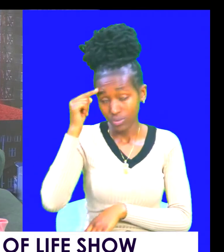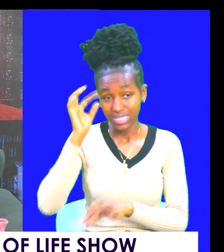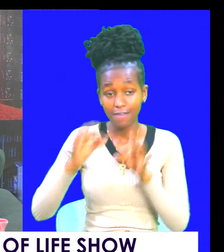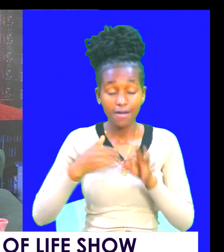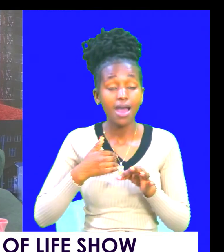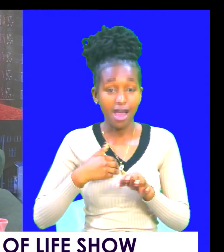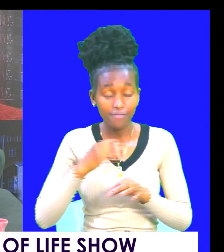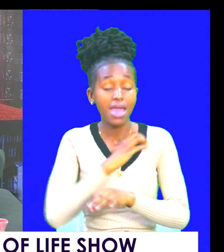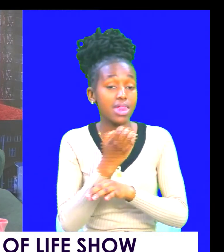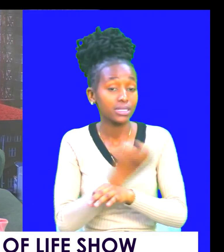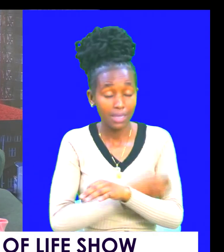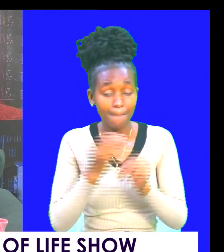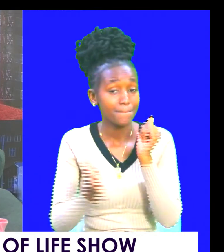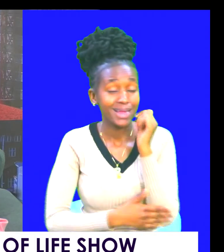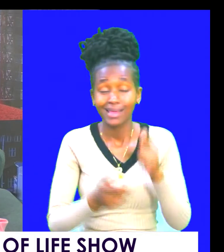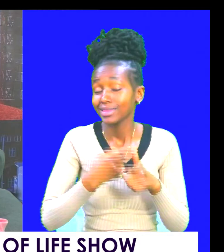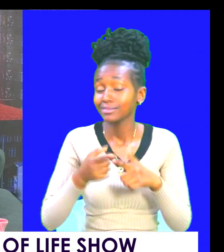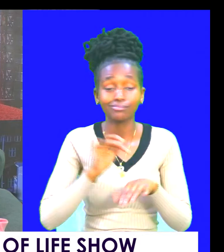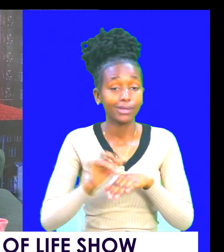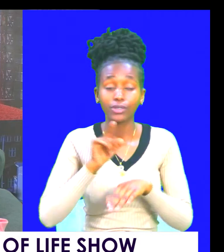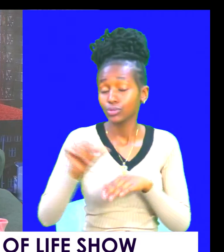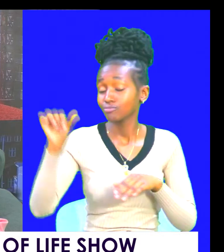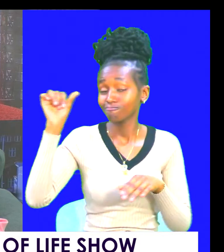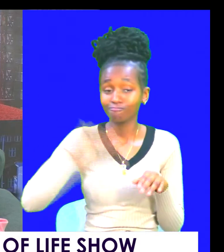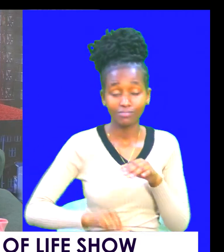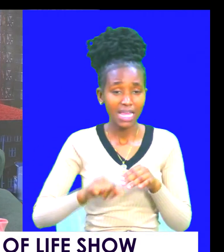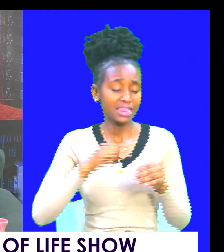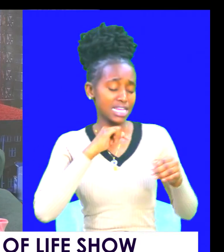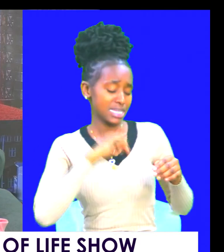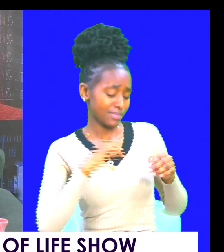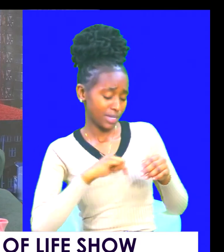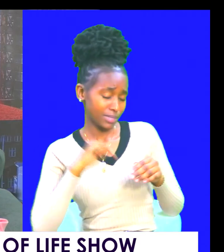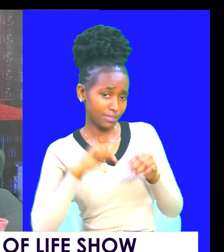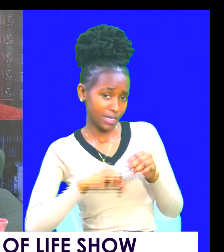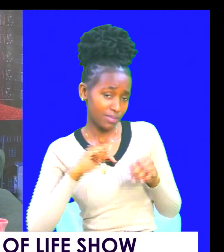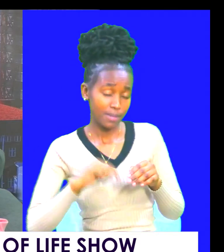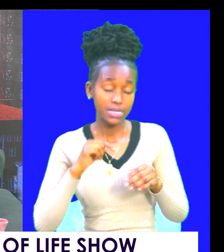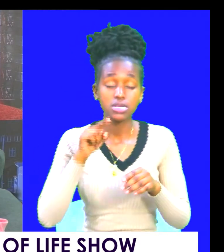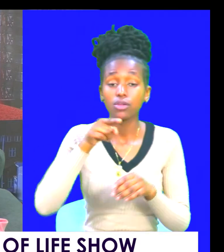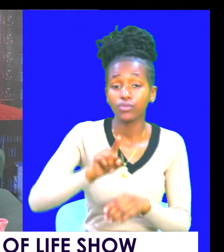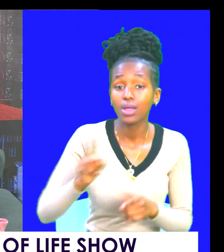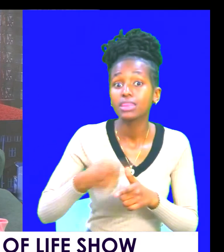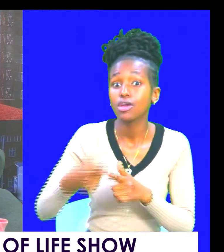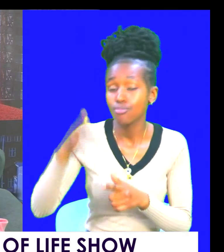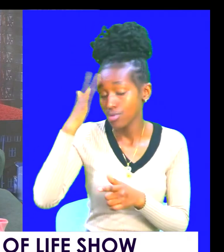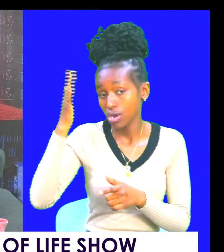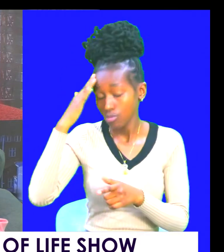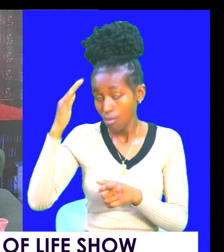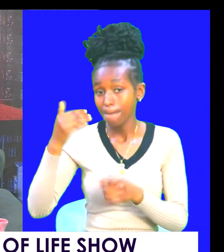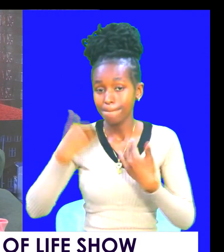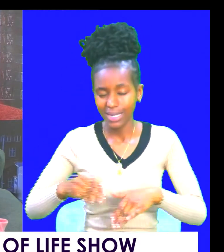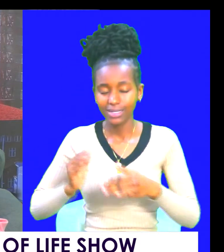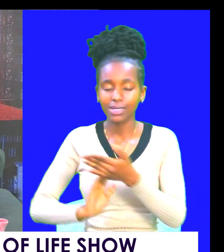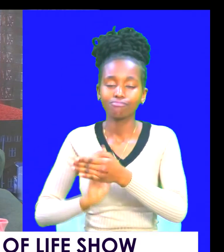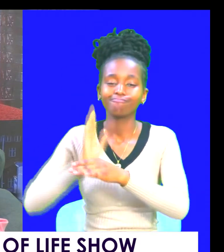innovation, that deep inside of you, the knowing that I will come out of this. I